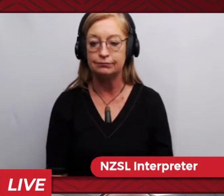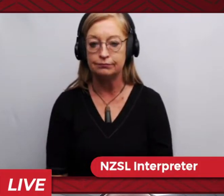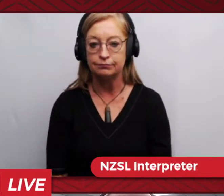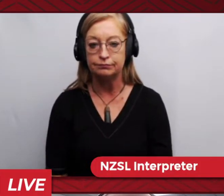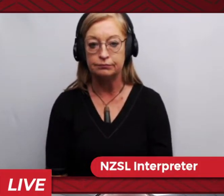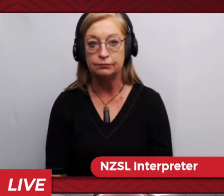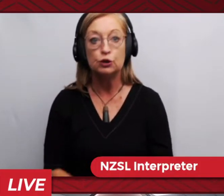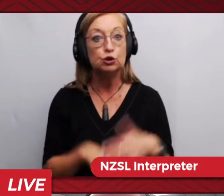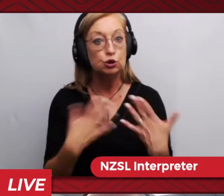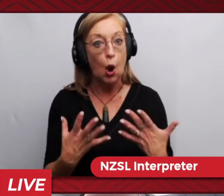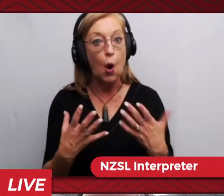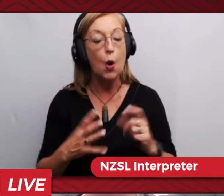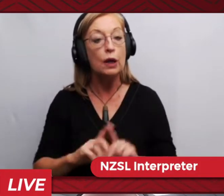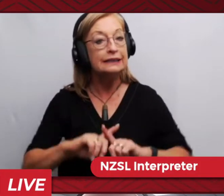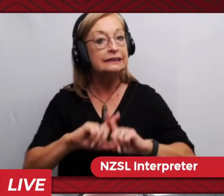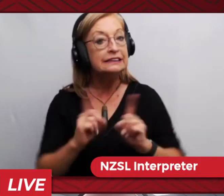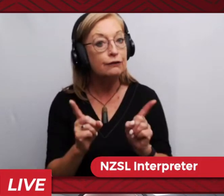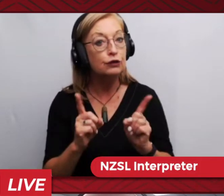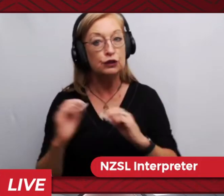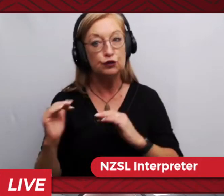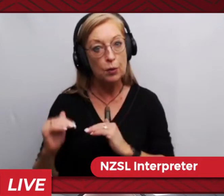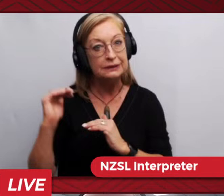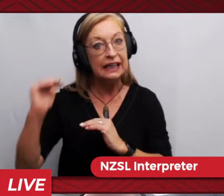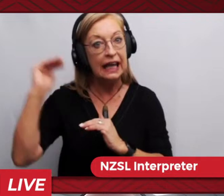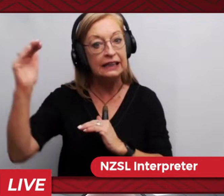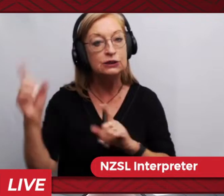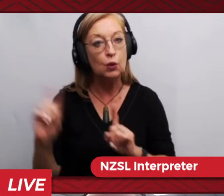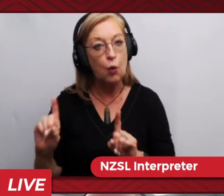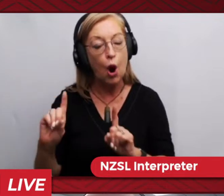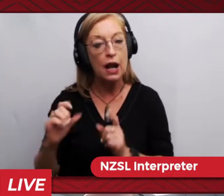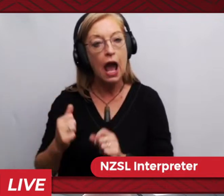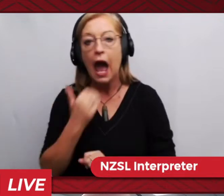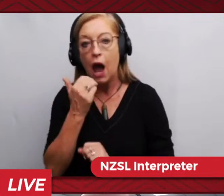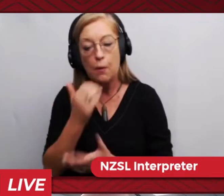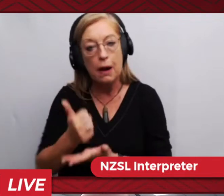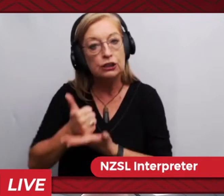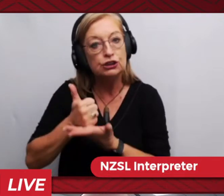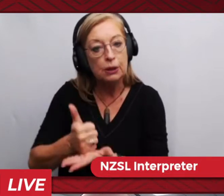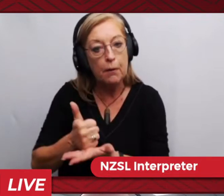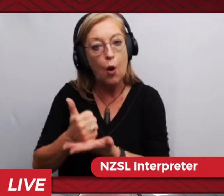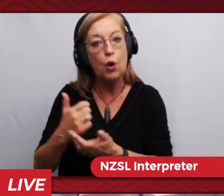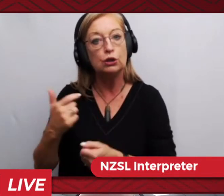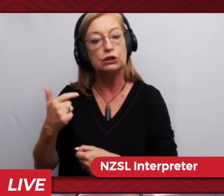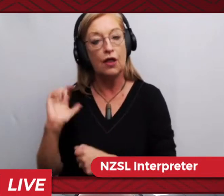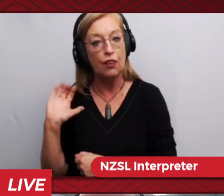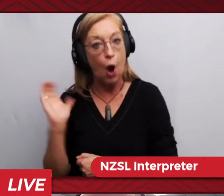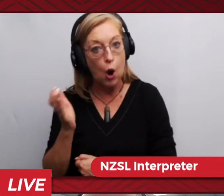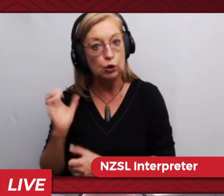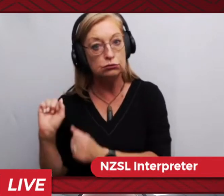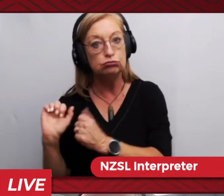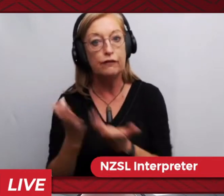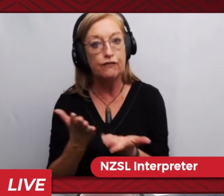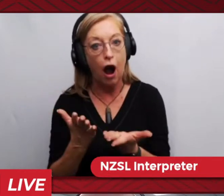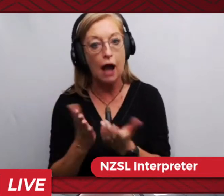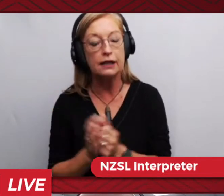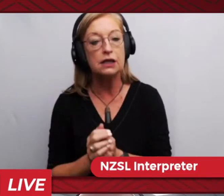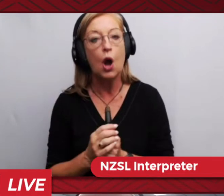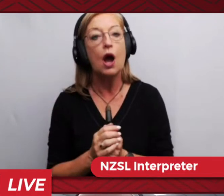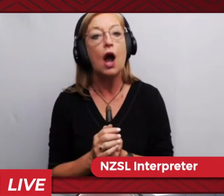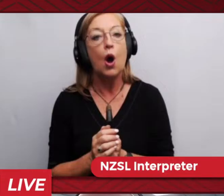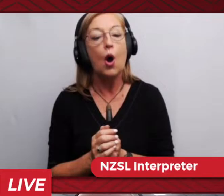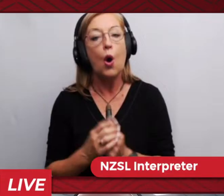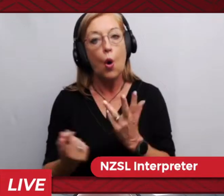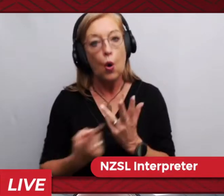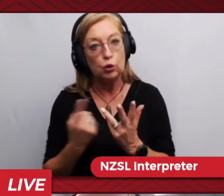So the main difference across the tiers is the support the host is expected to give and when pre-approval must be